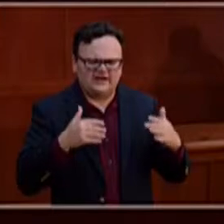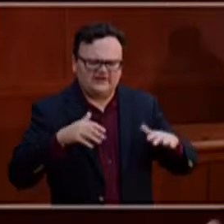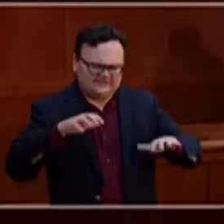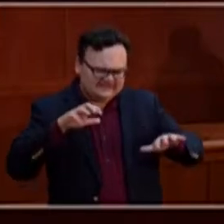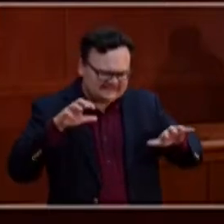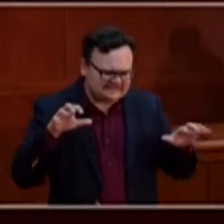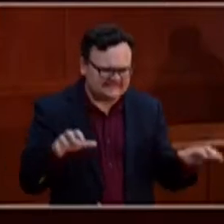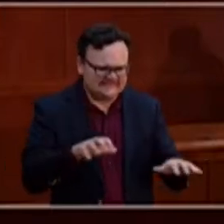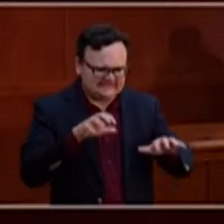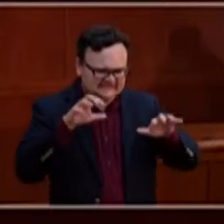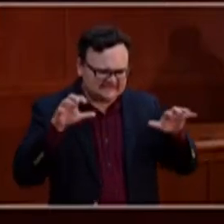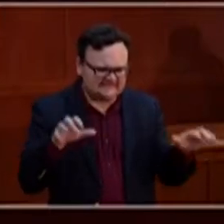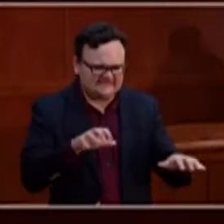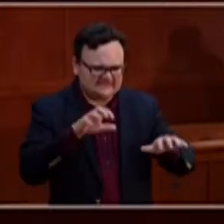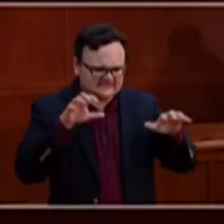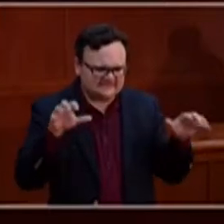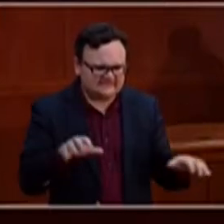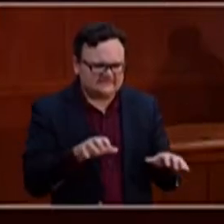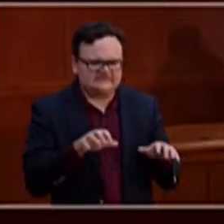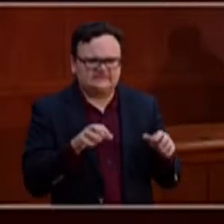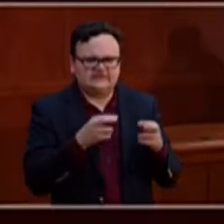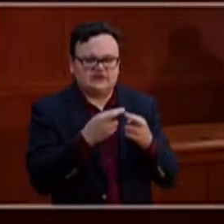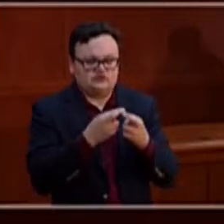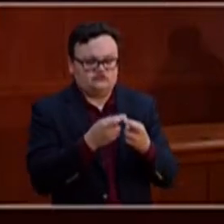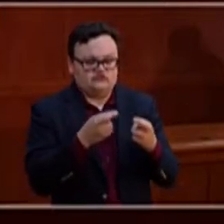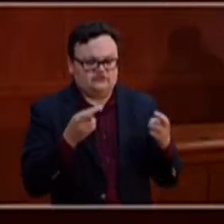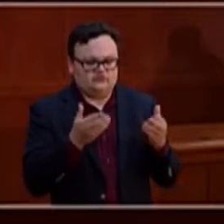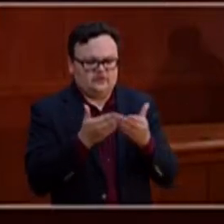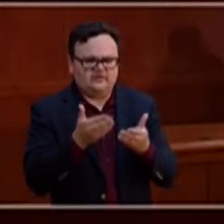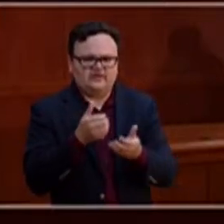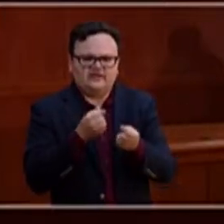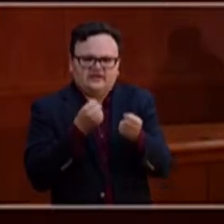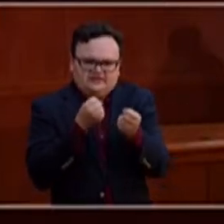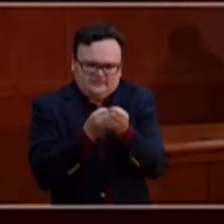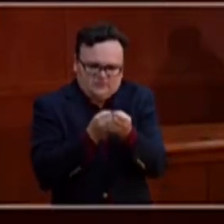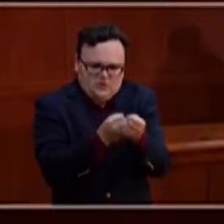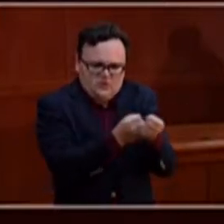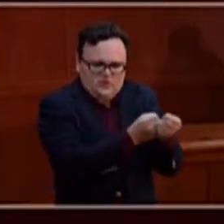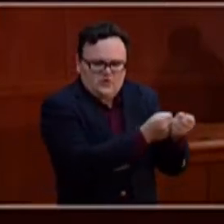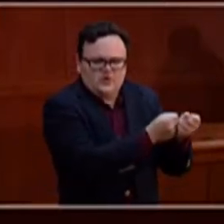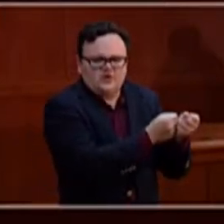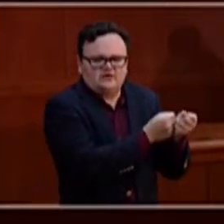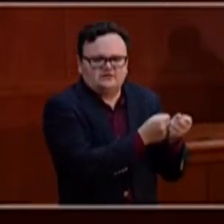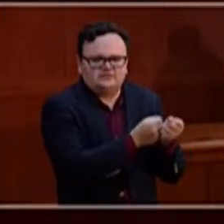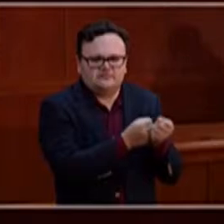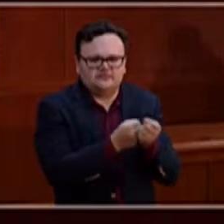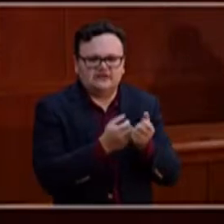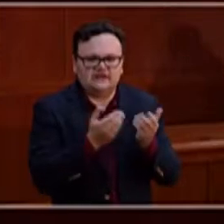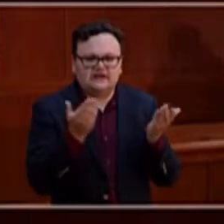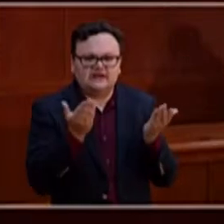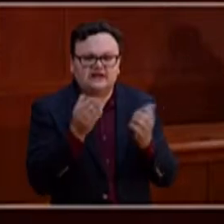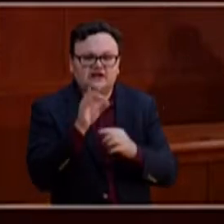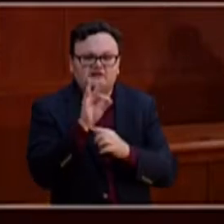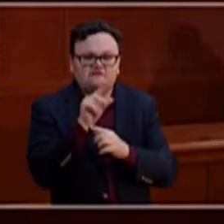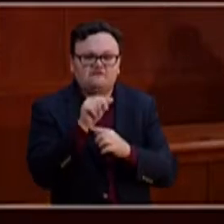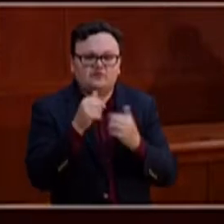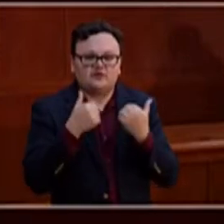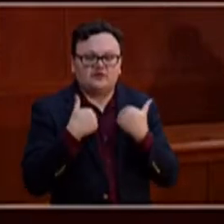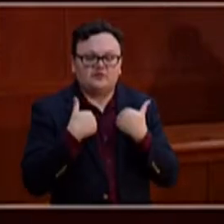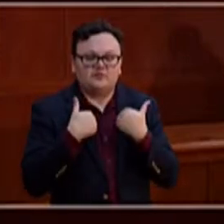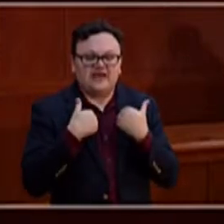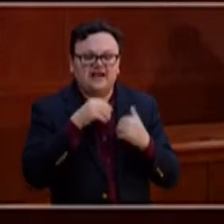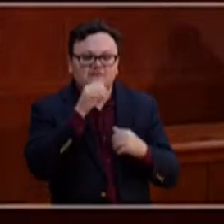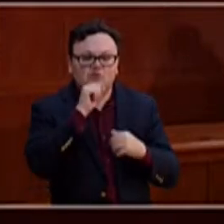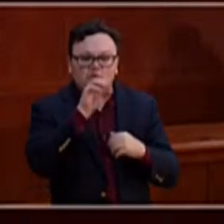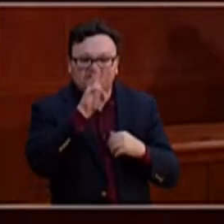in the resources that they've been providing to support. When you think about, we've got 4.5 million people in the state of Florida over the age of